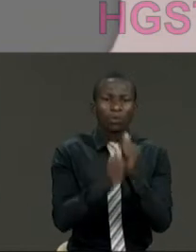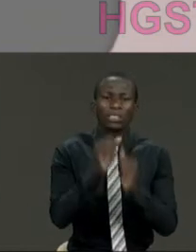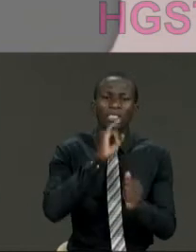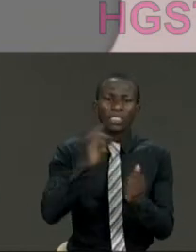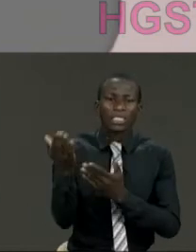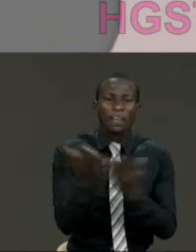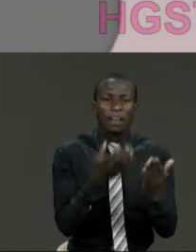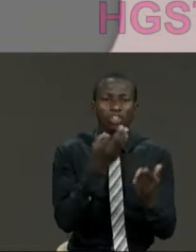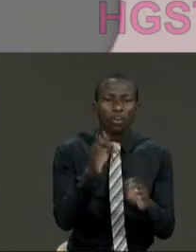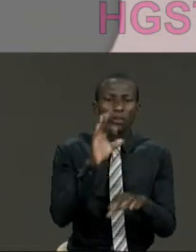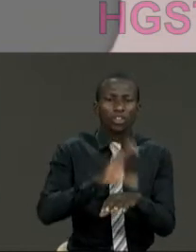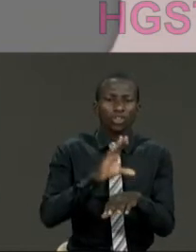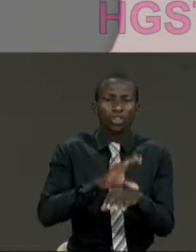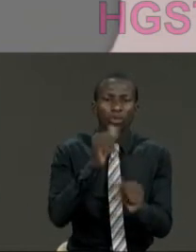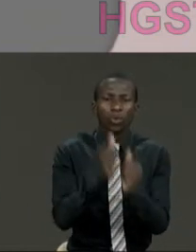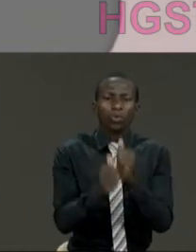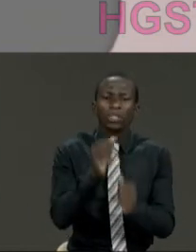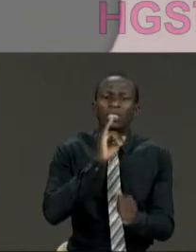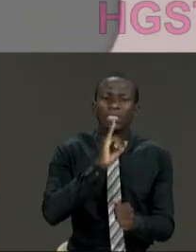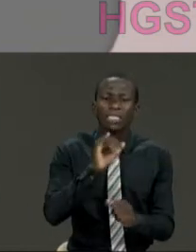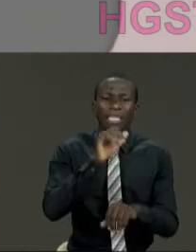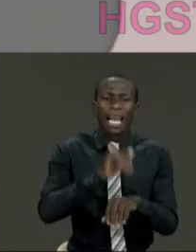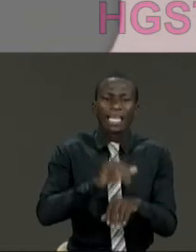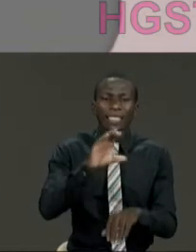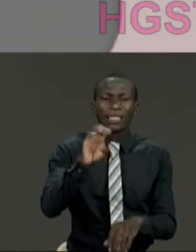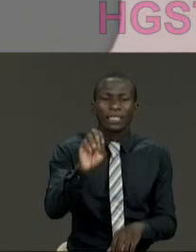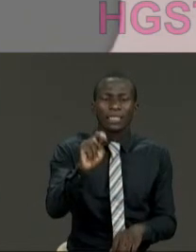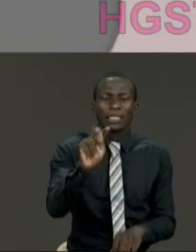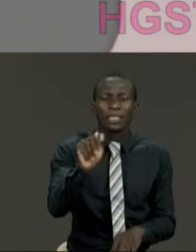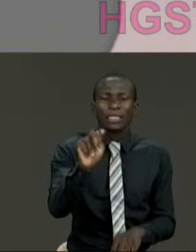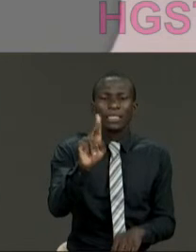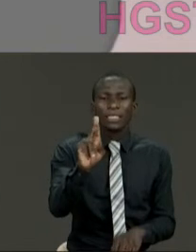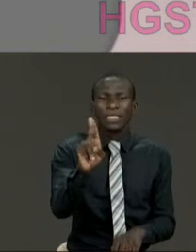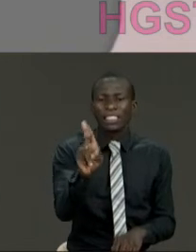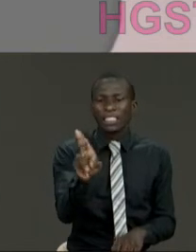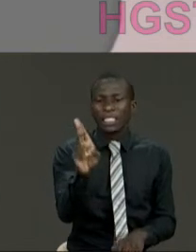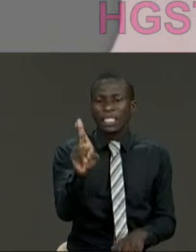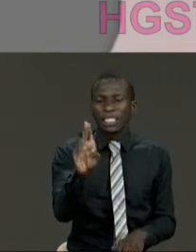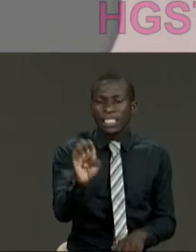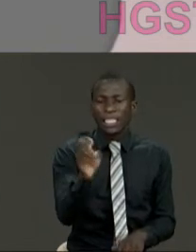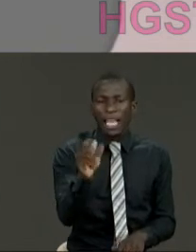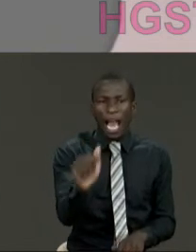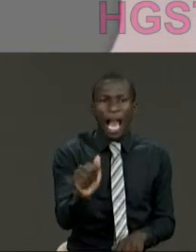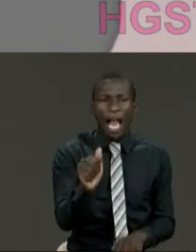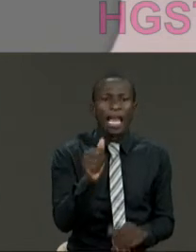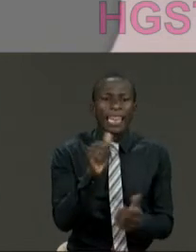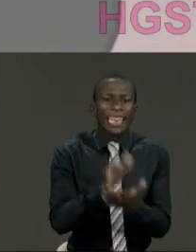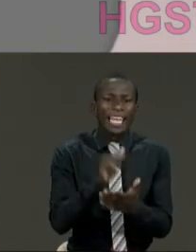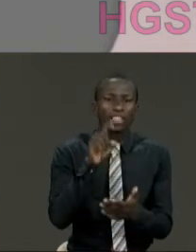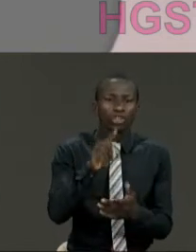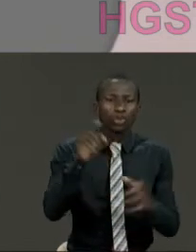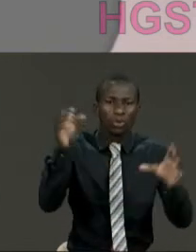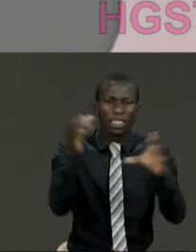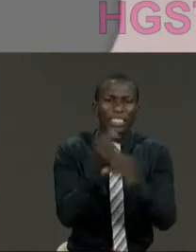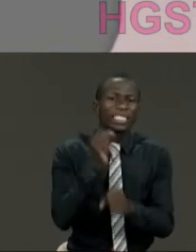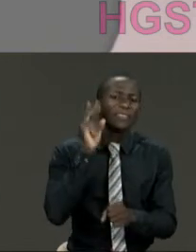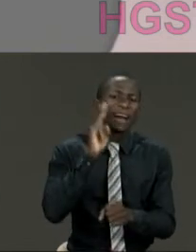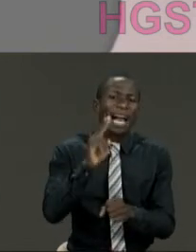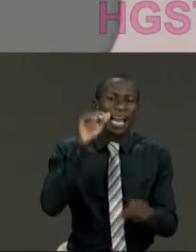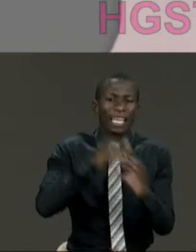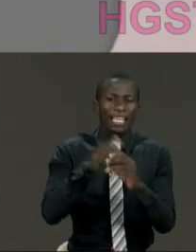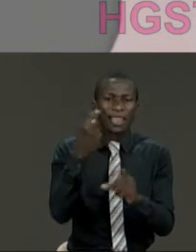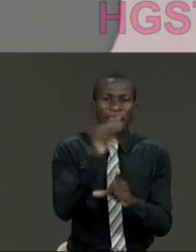church, which is at Centria, that ye receive her in the Lord as becometh